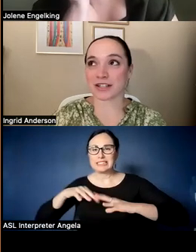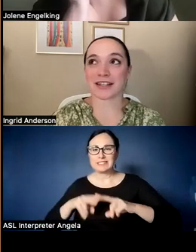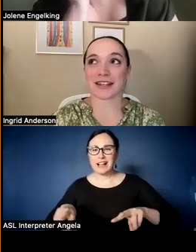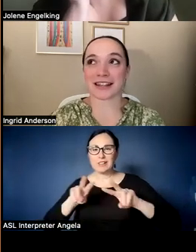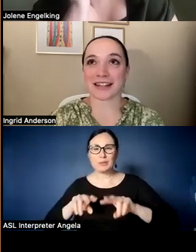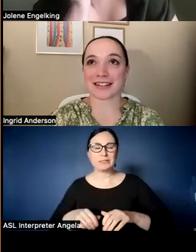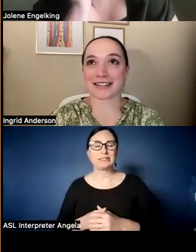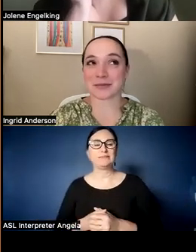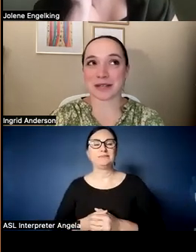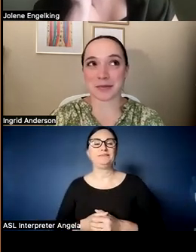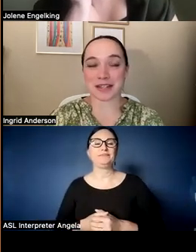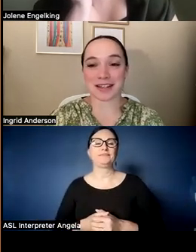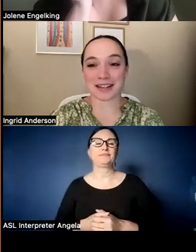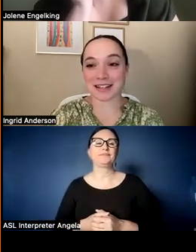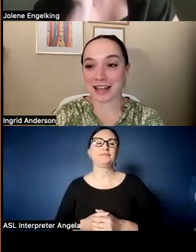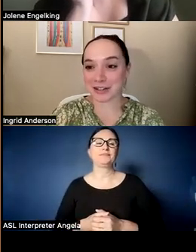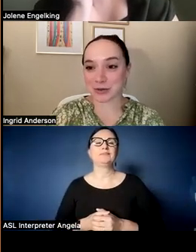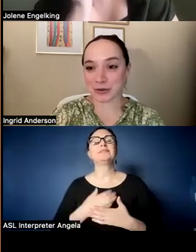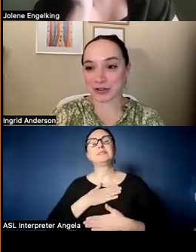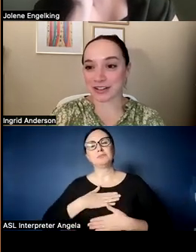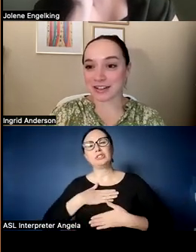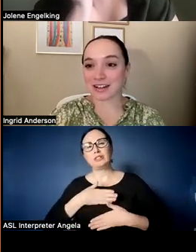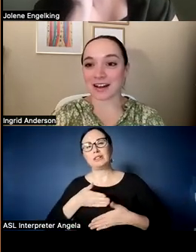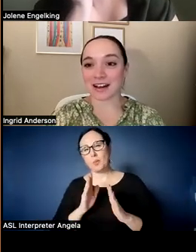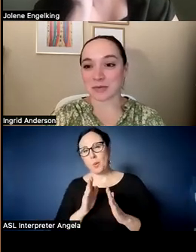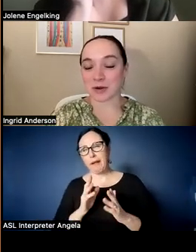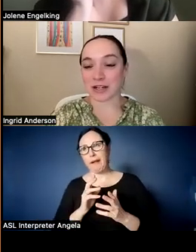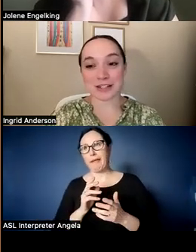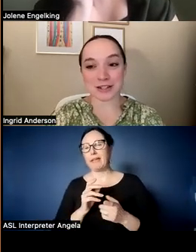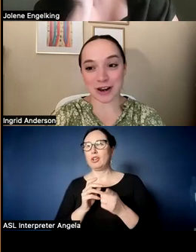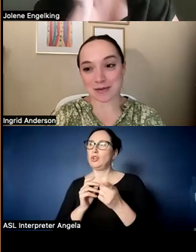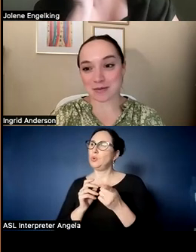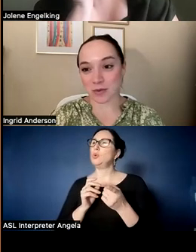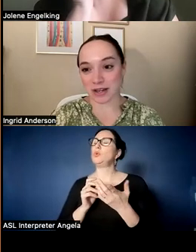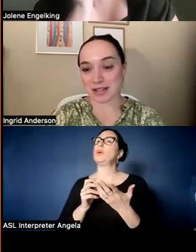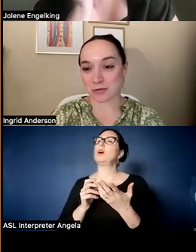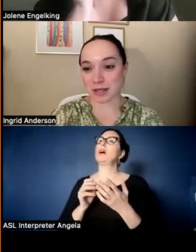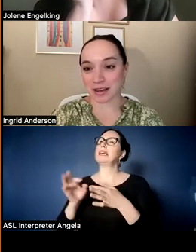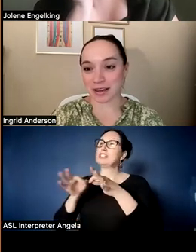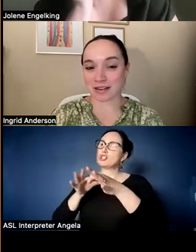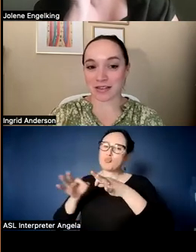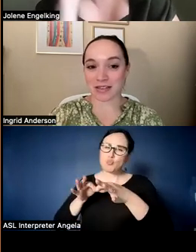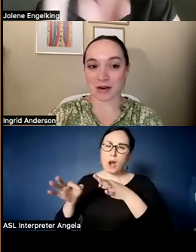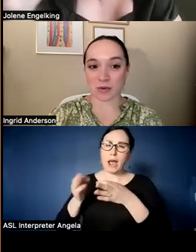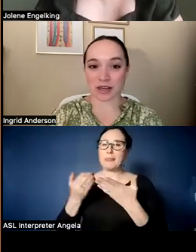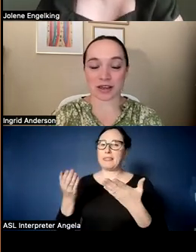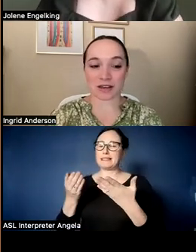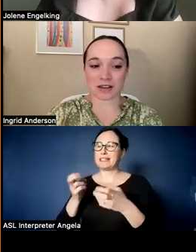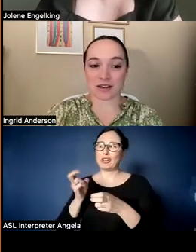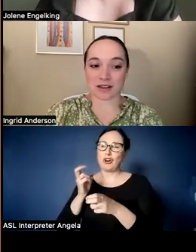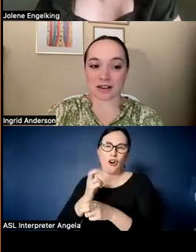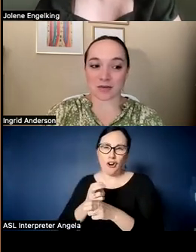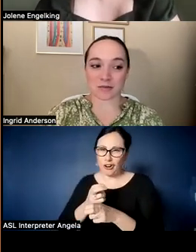you articulate sometimes the intangible or indescribable ways of being that